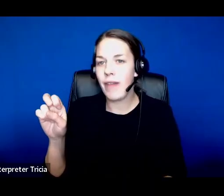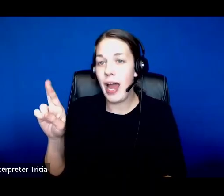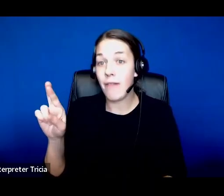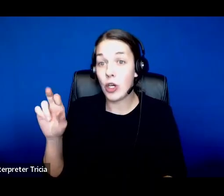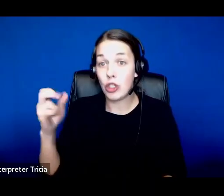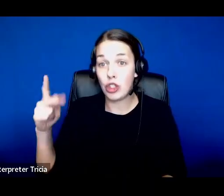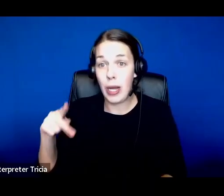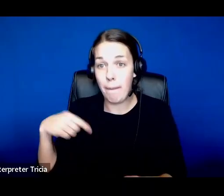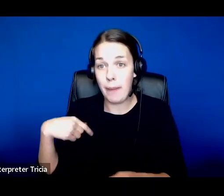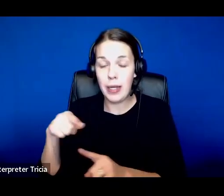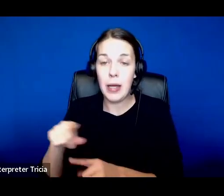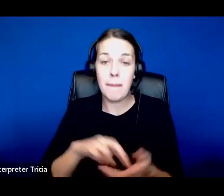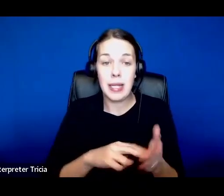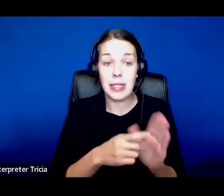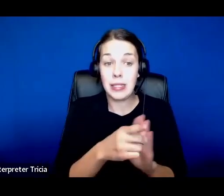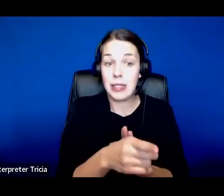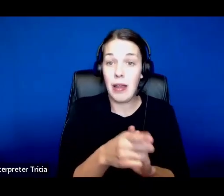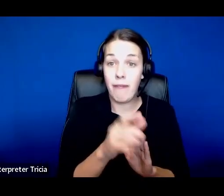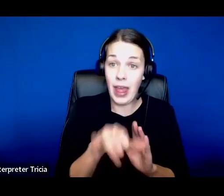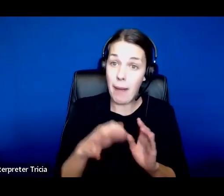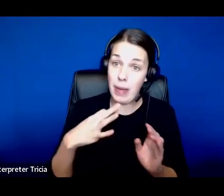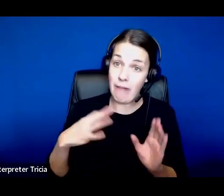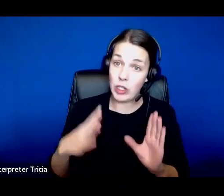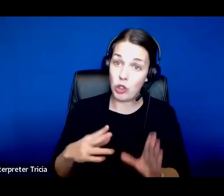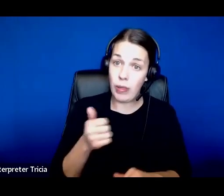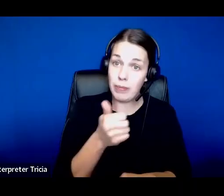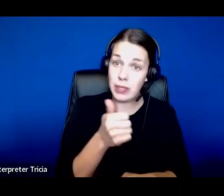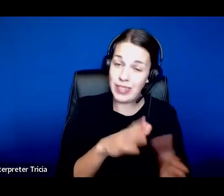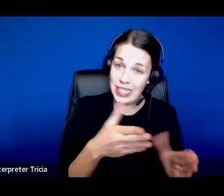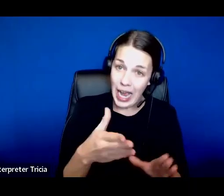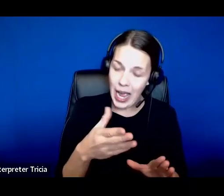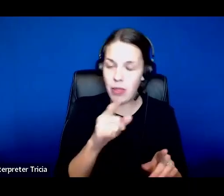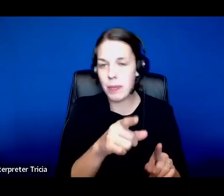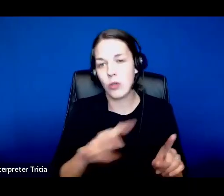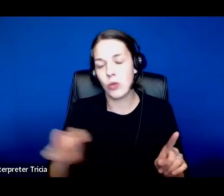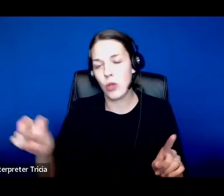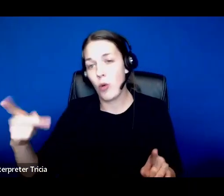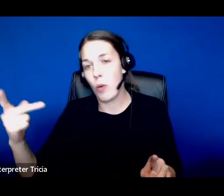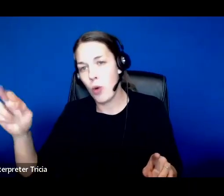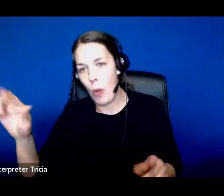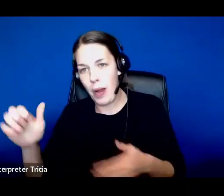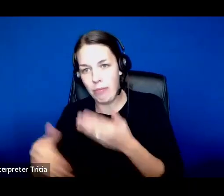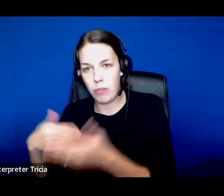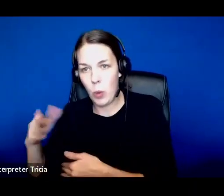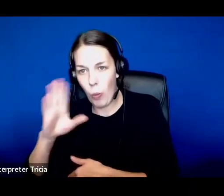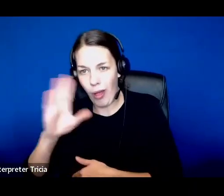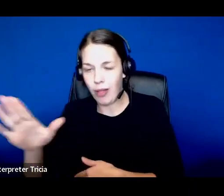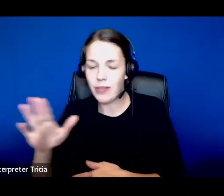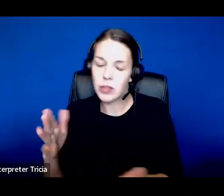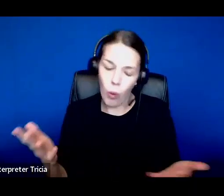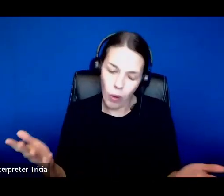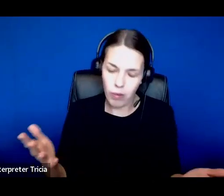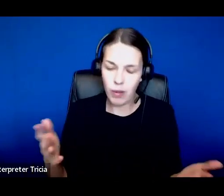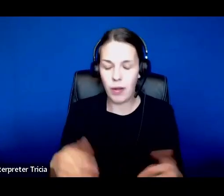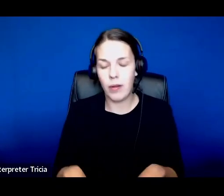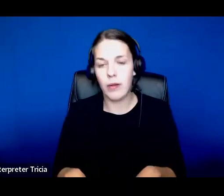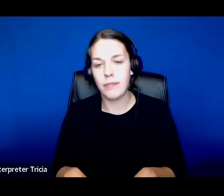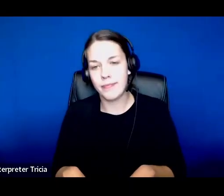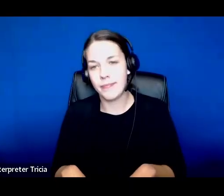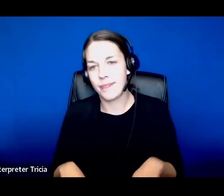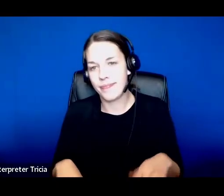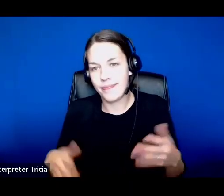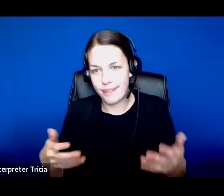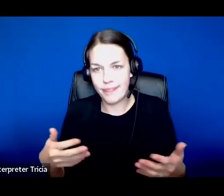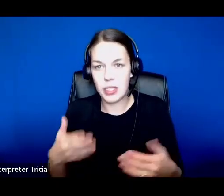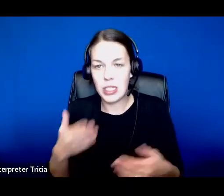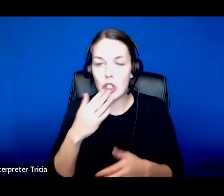that deceased beneficiary's interest is going to go through probate. So kind of defeats the purpose. So that's why it's good to